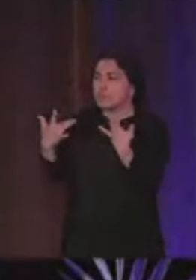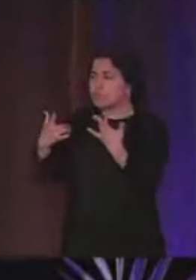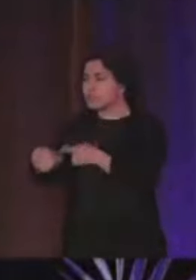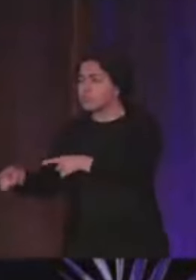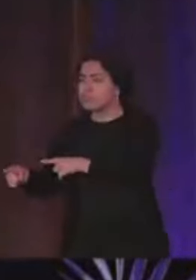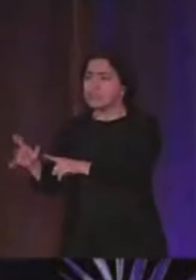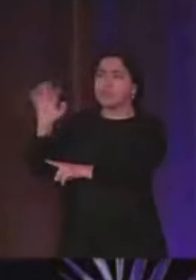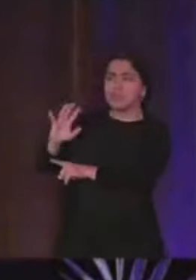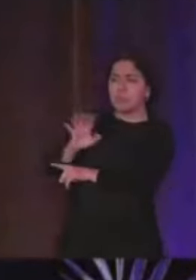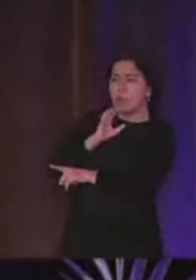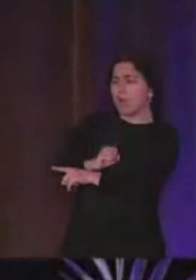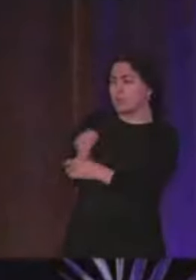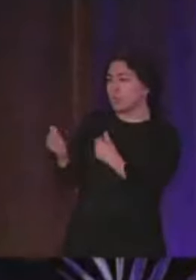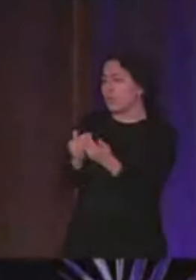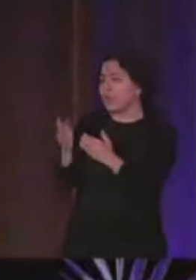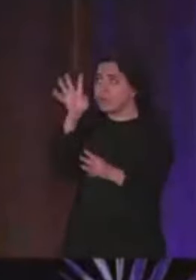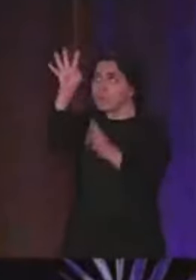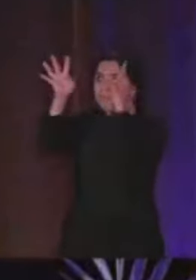even whatever we want.